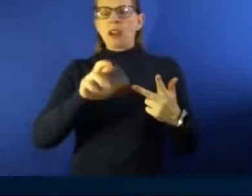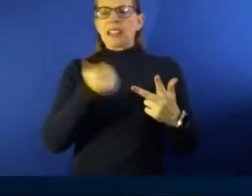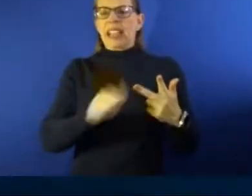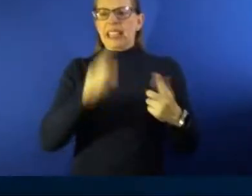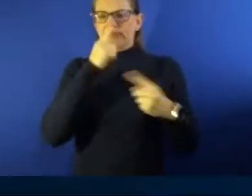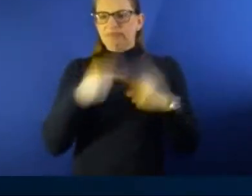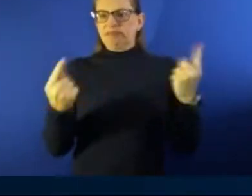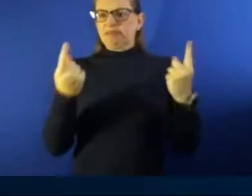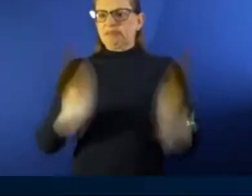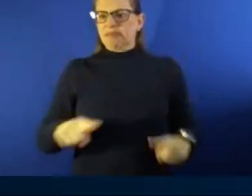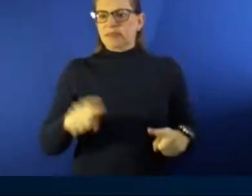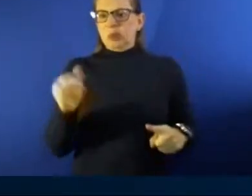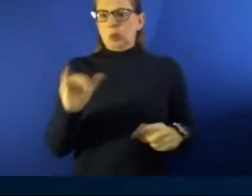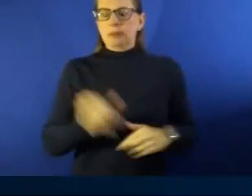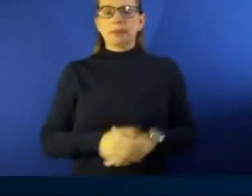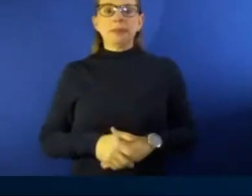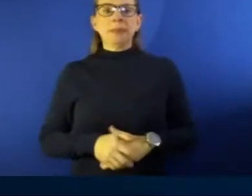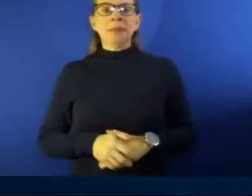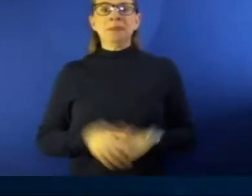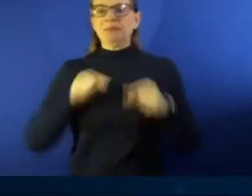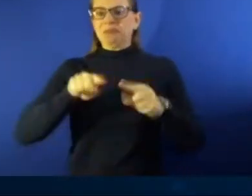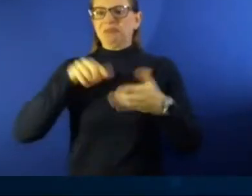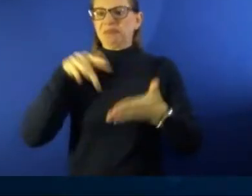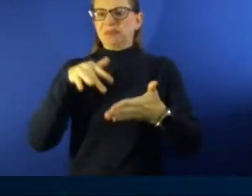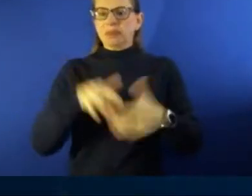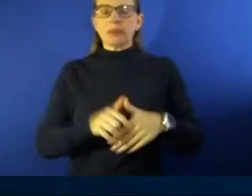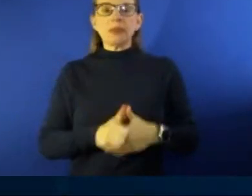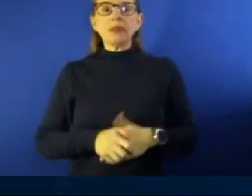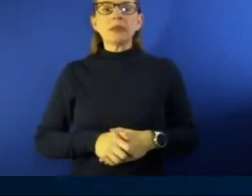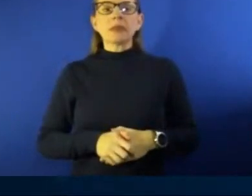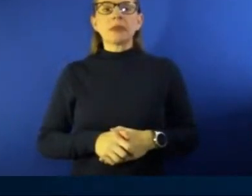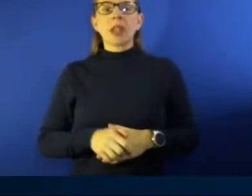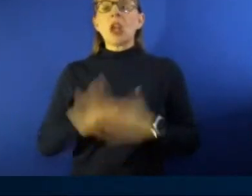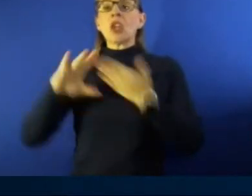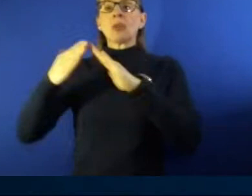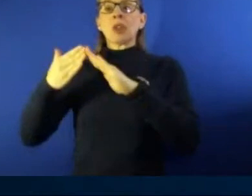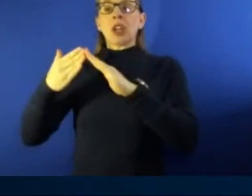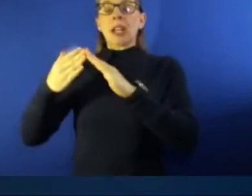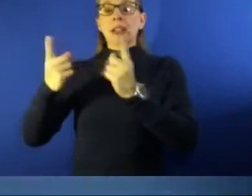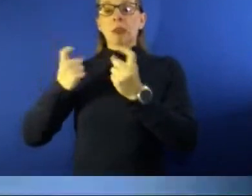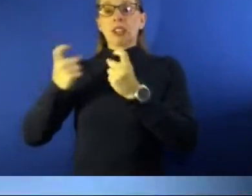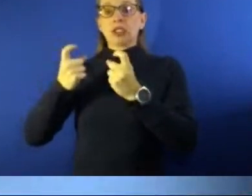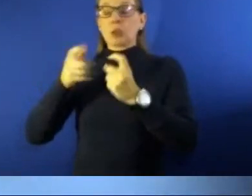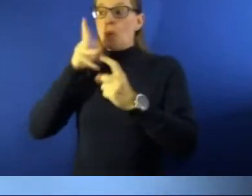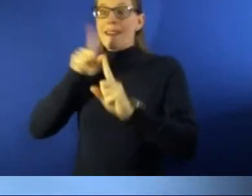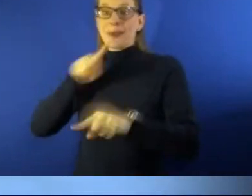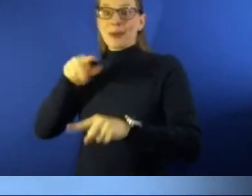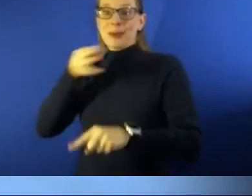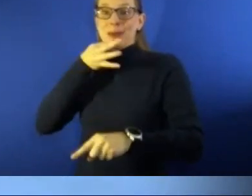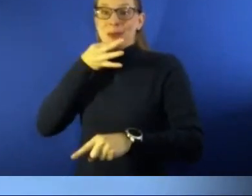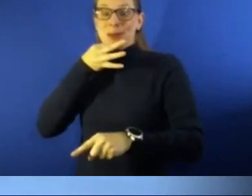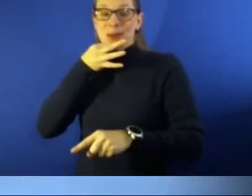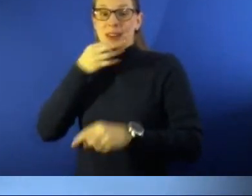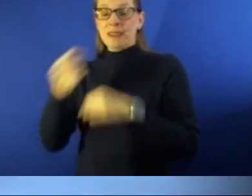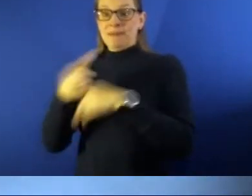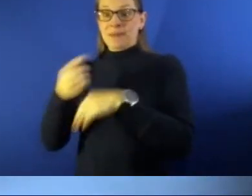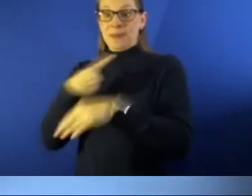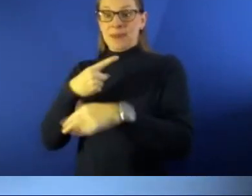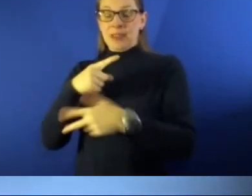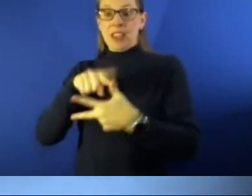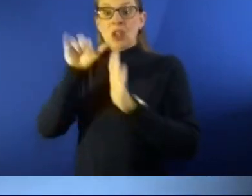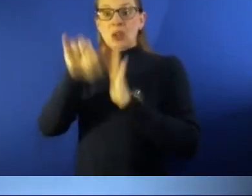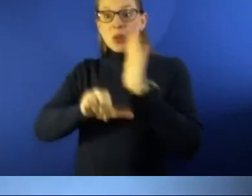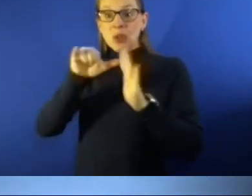sense. Okay, so we're going to get to some community questions here in just a little bit, so go ahead and start sending those in. You can send them to us via YouTube,